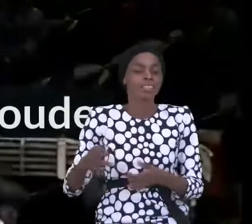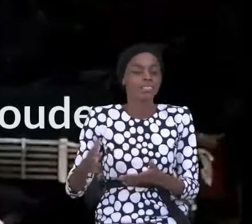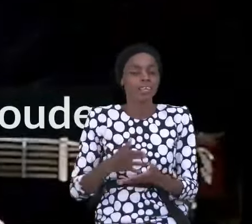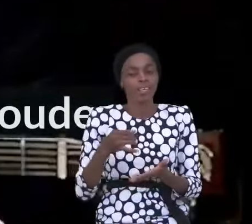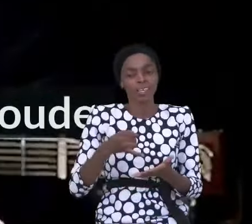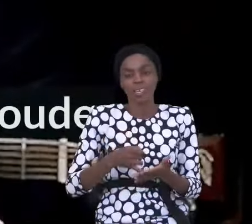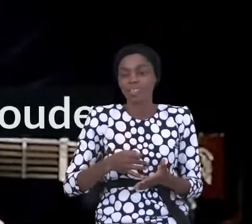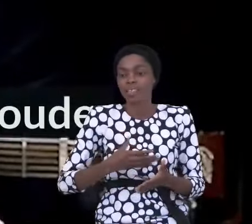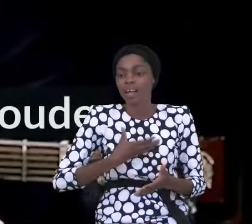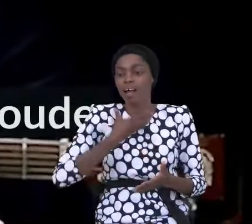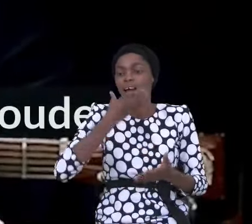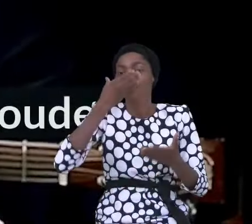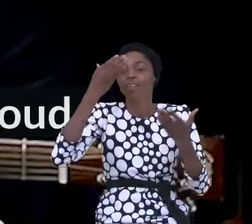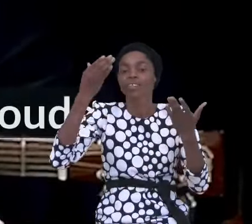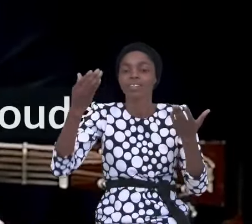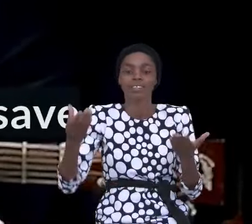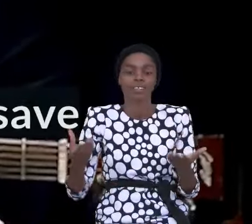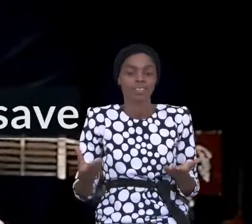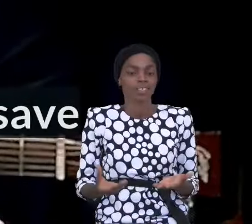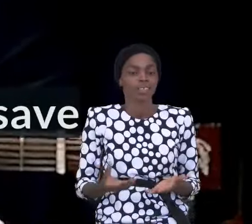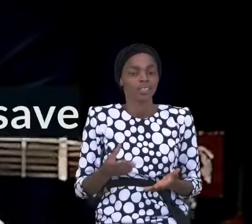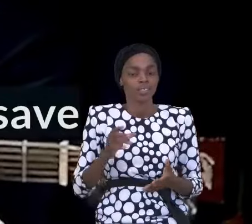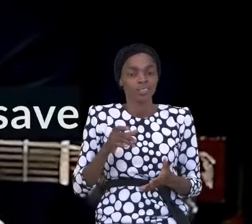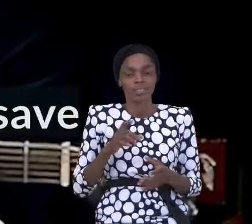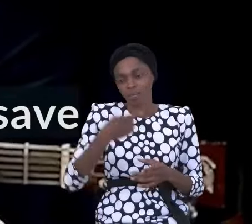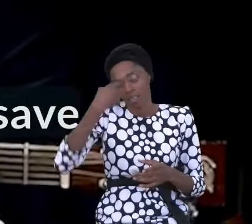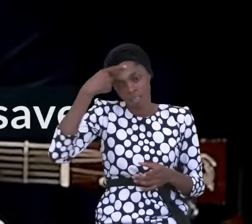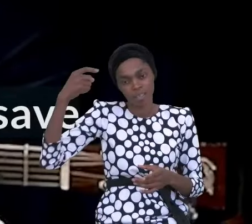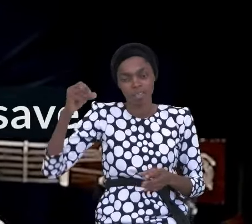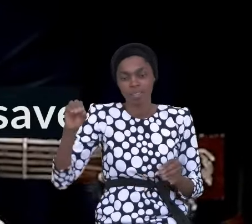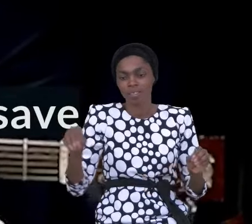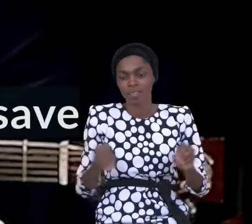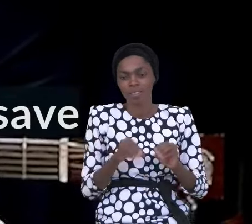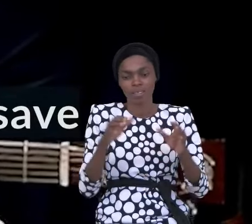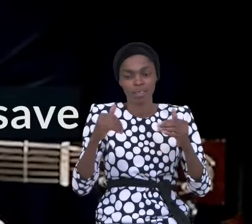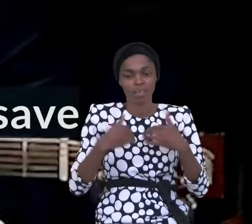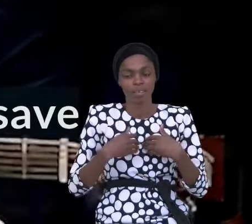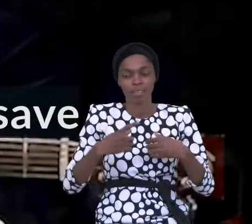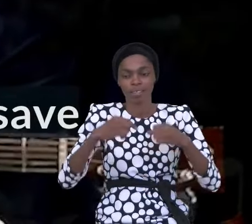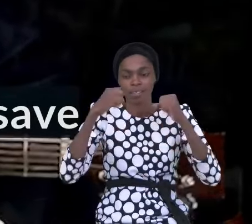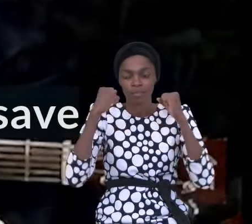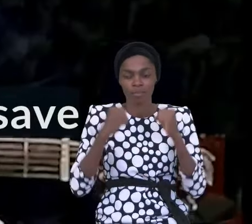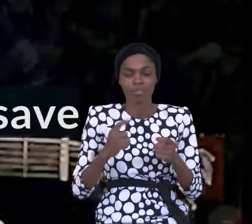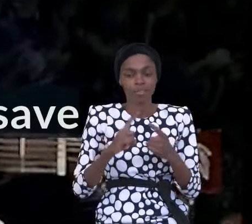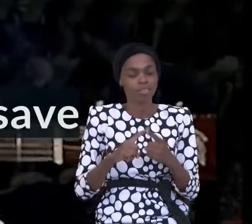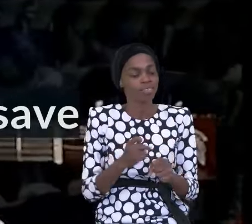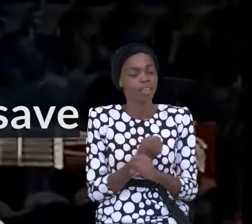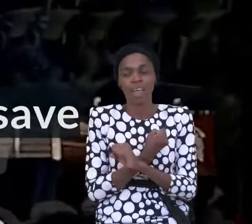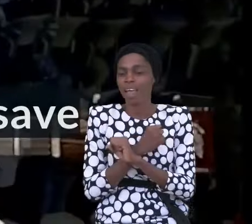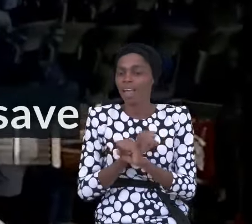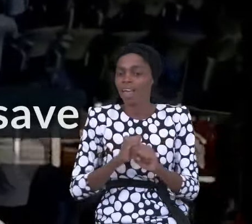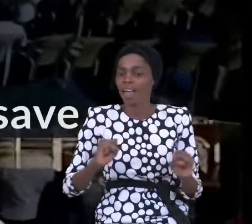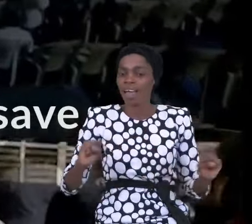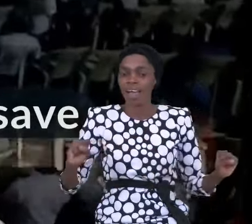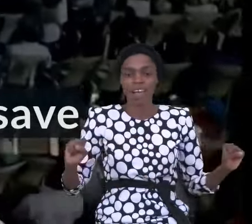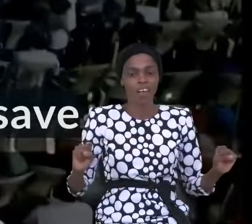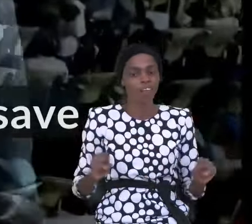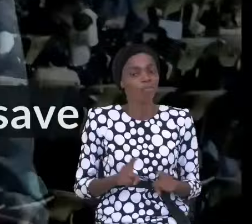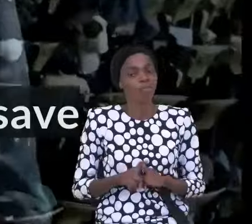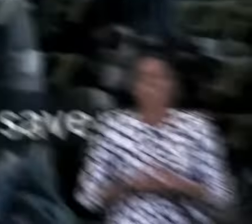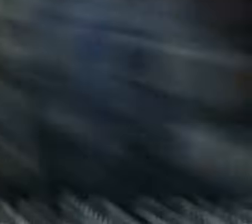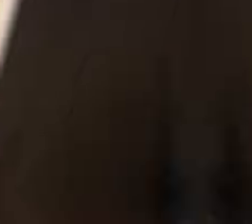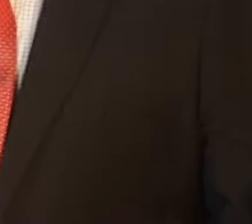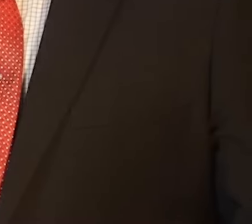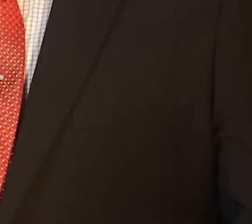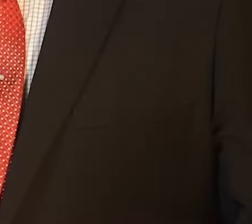nations sing it louder, 'cause nothing has the power to save your